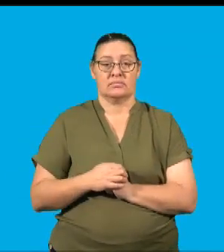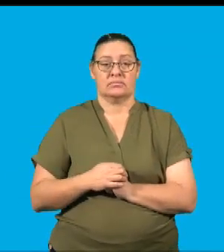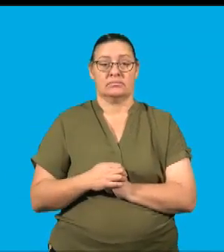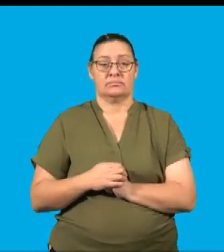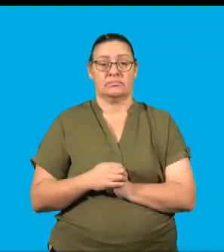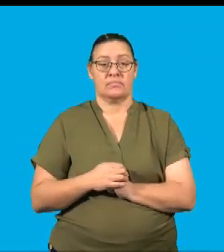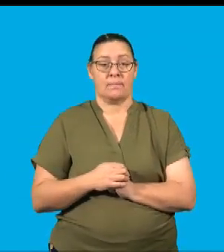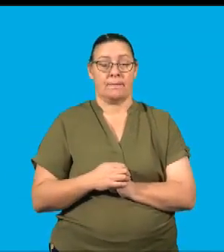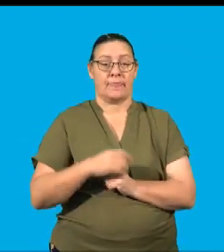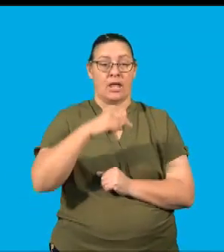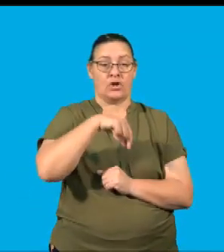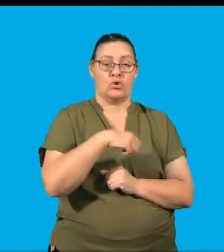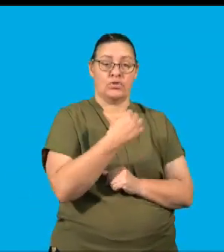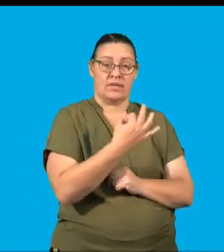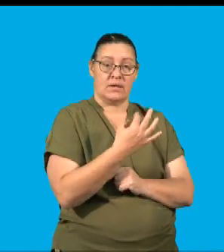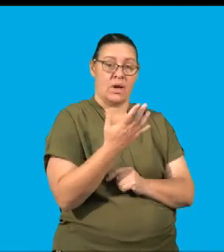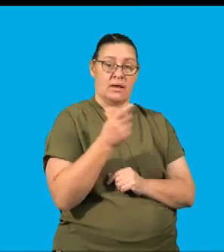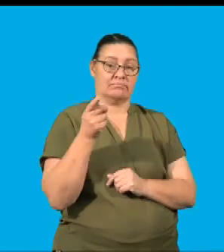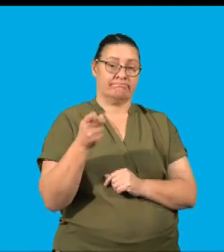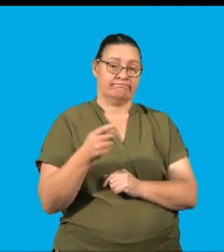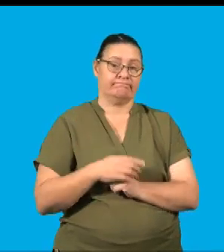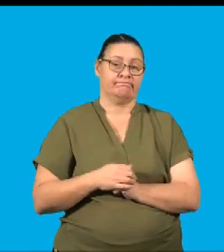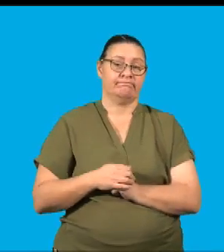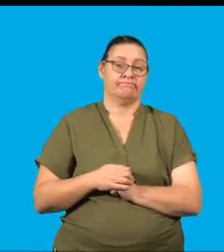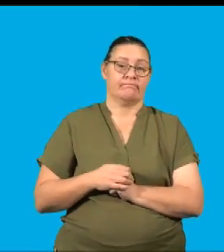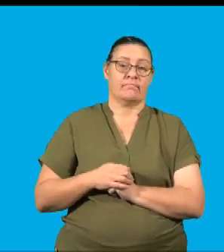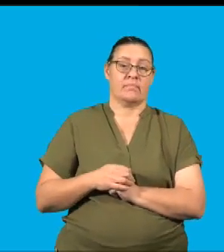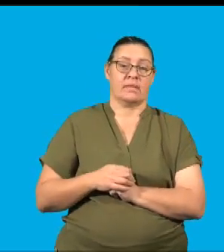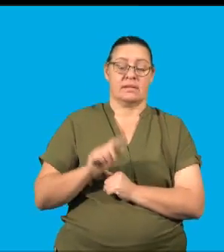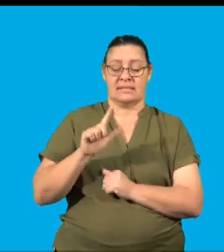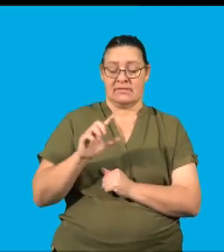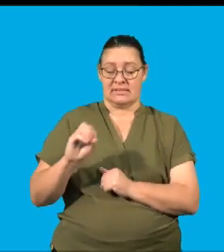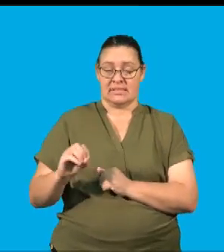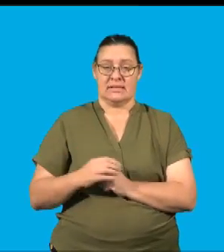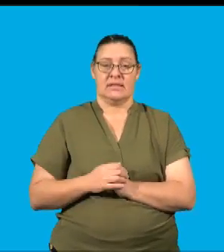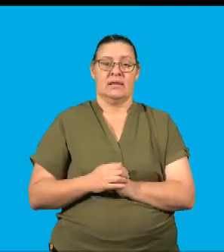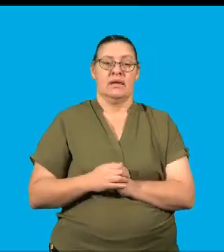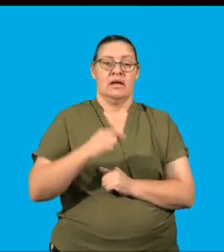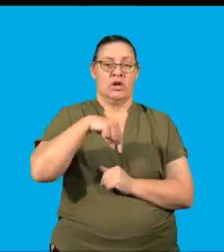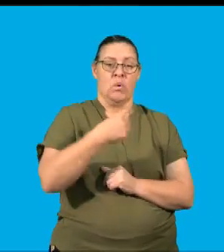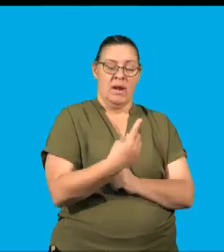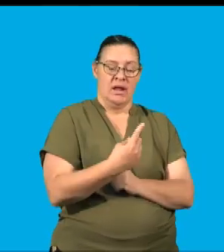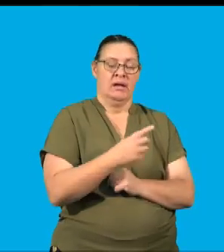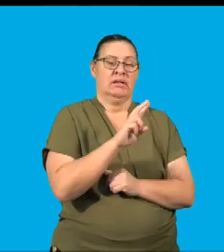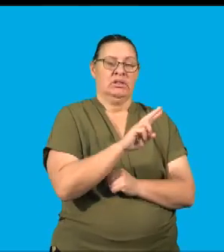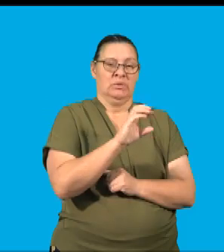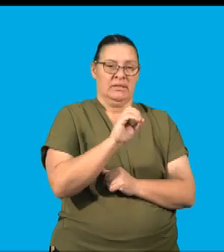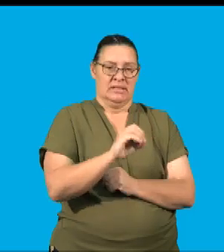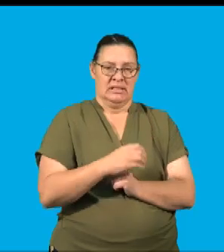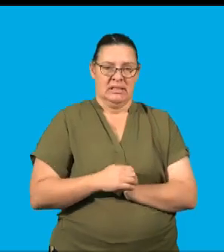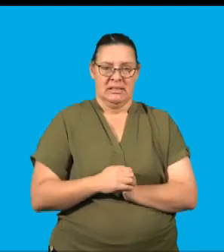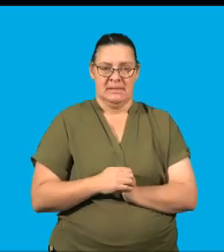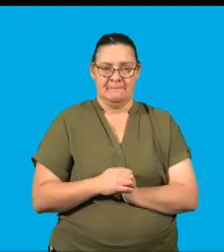Q1. So where is our Q3 for class B? This is our Q3. It is at 70. Our Q1 is